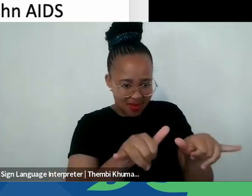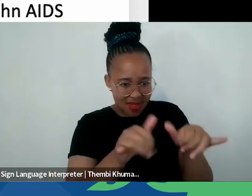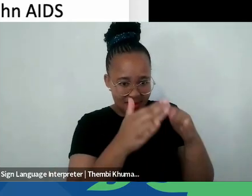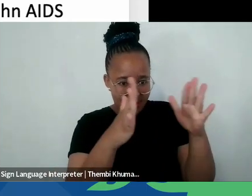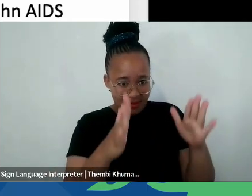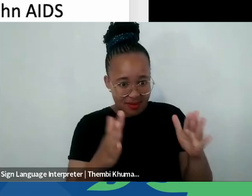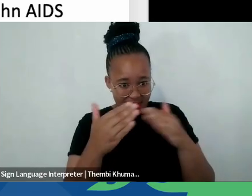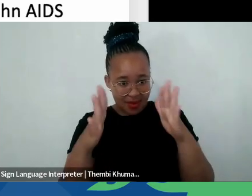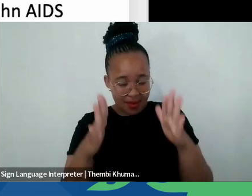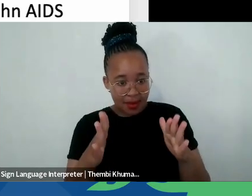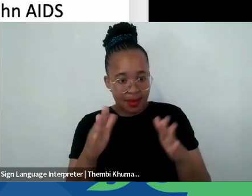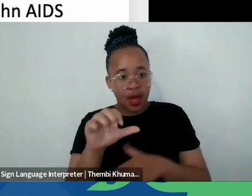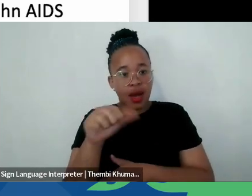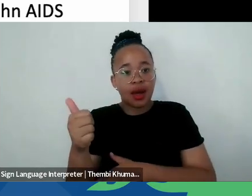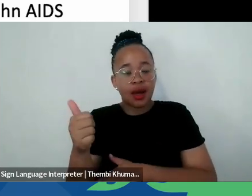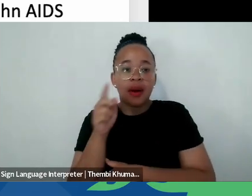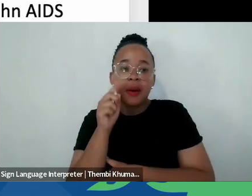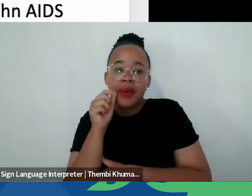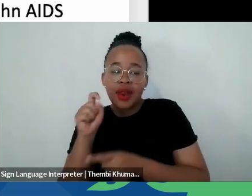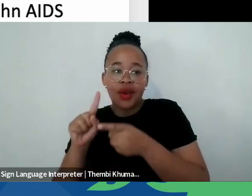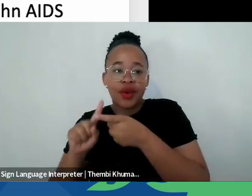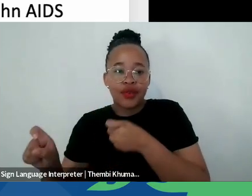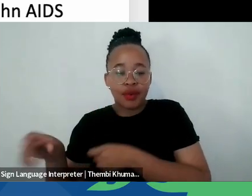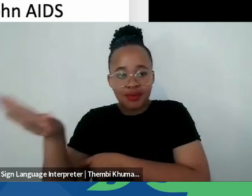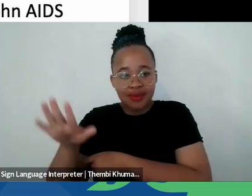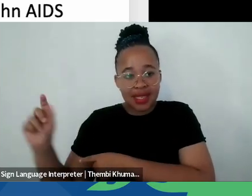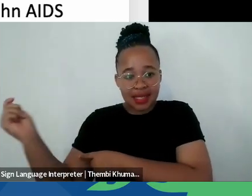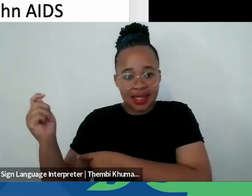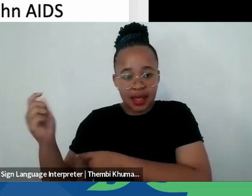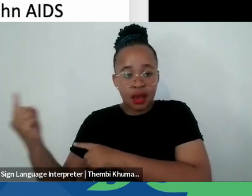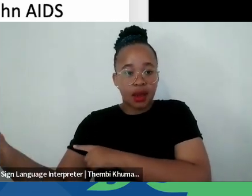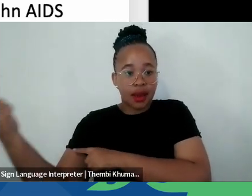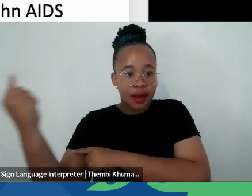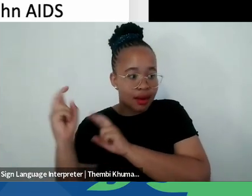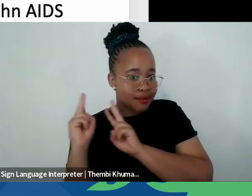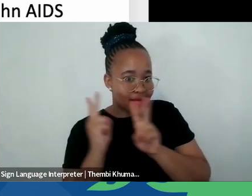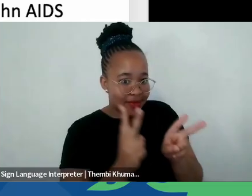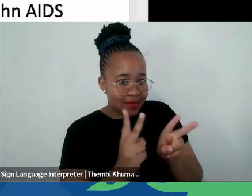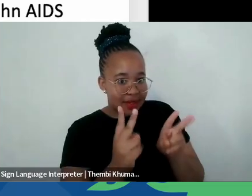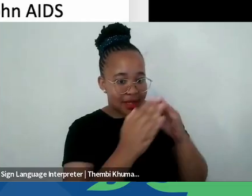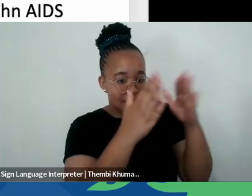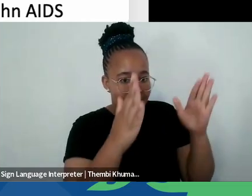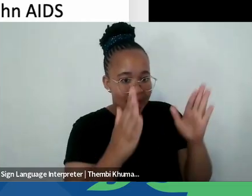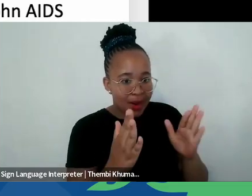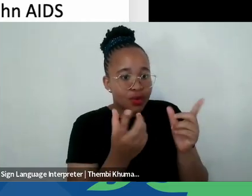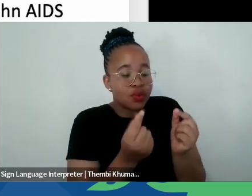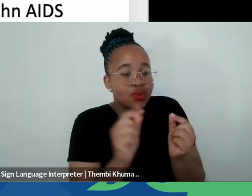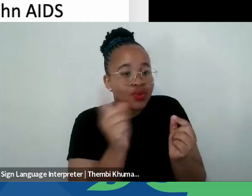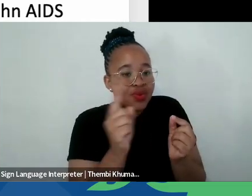from the township come and visit that house to have chemsex. And it's